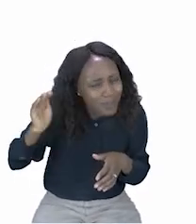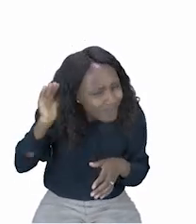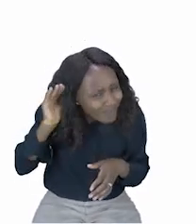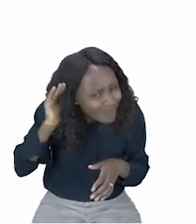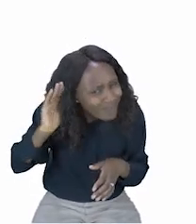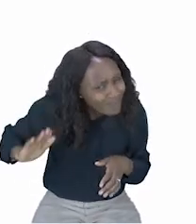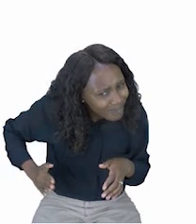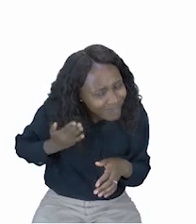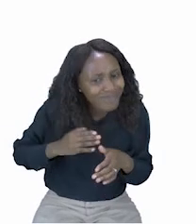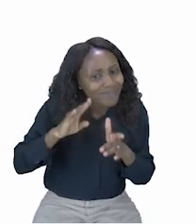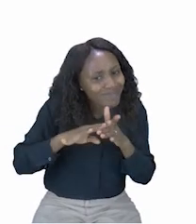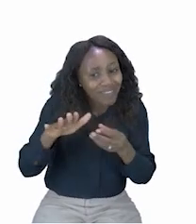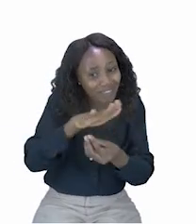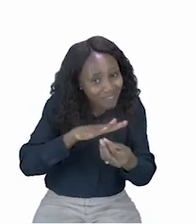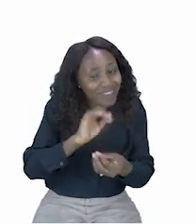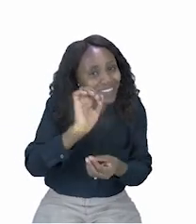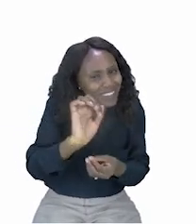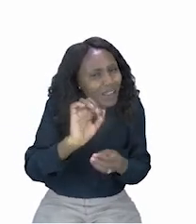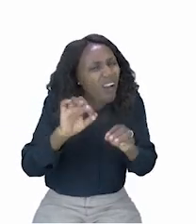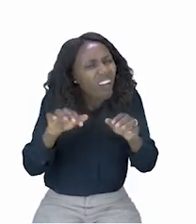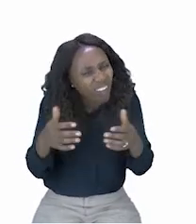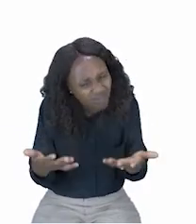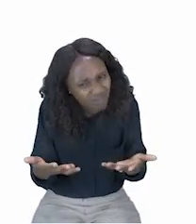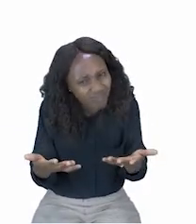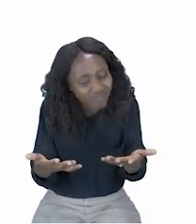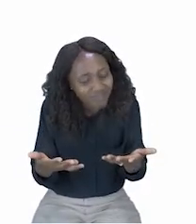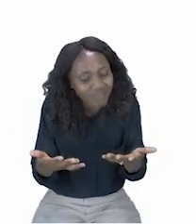And how are you going to do it? Well, the first